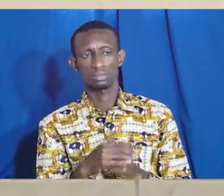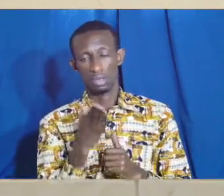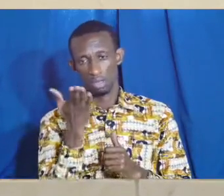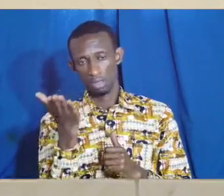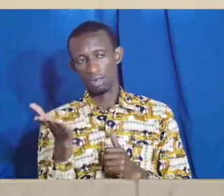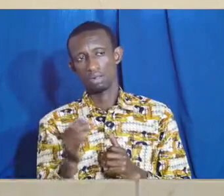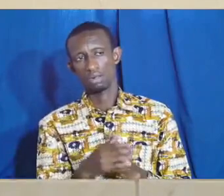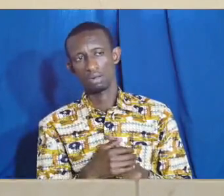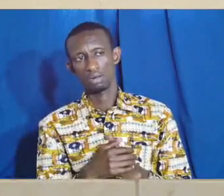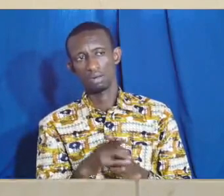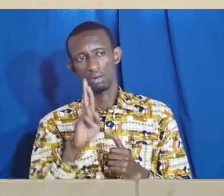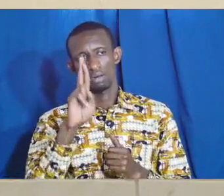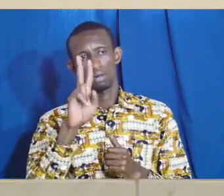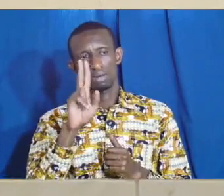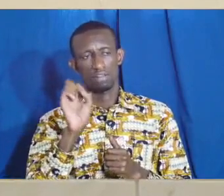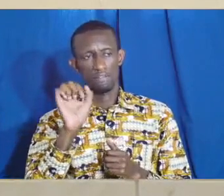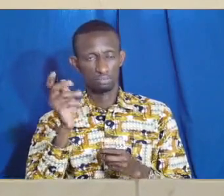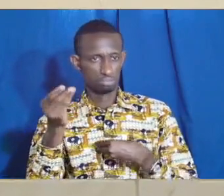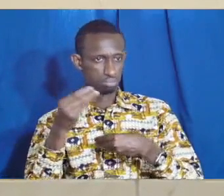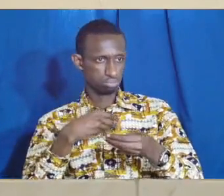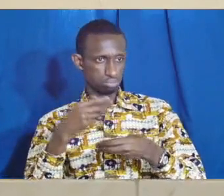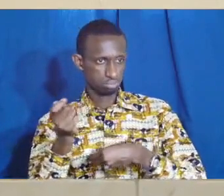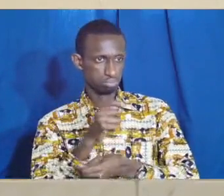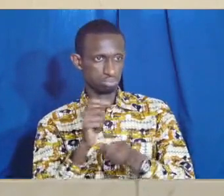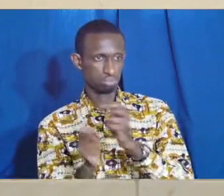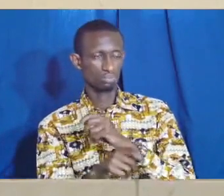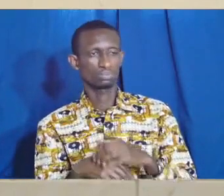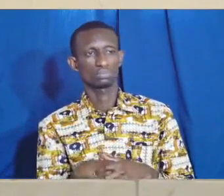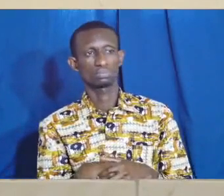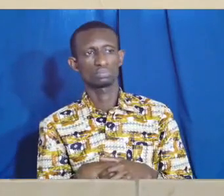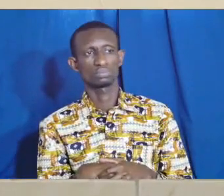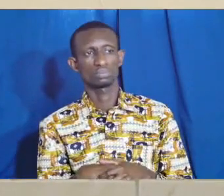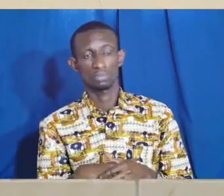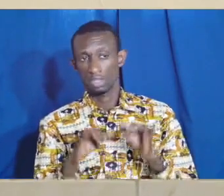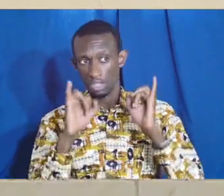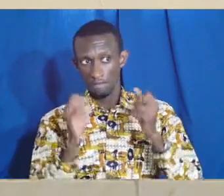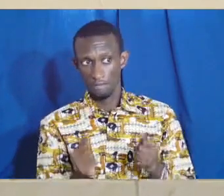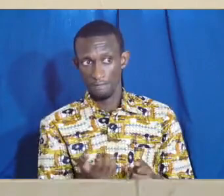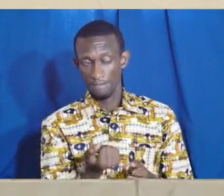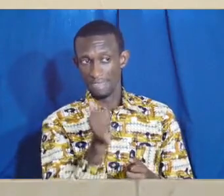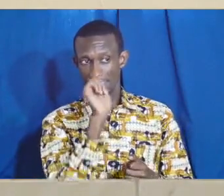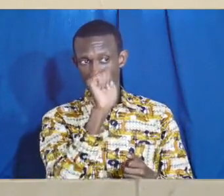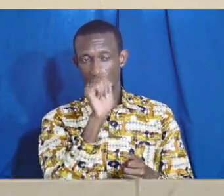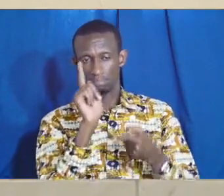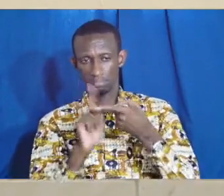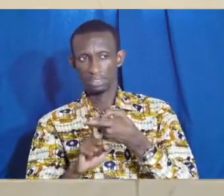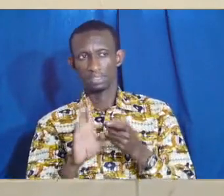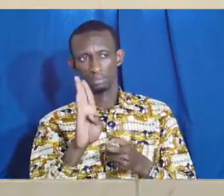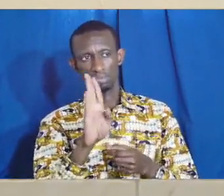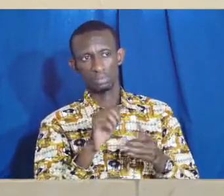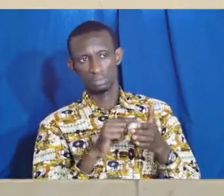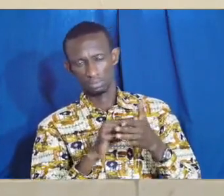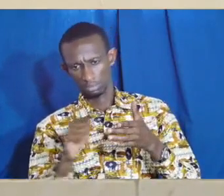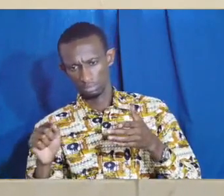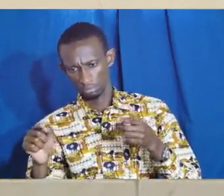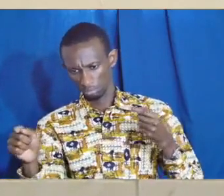are reversible. If I say they carry reversible reaction. If I get A plus B, I will get, these are